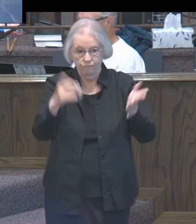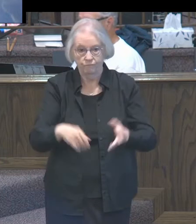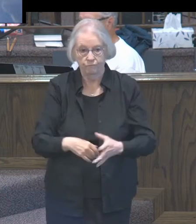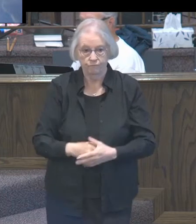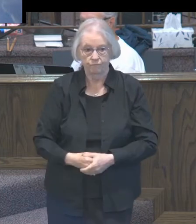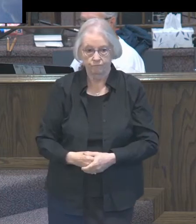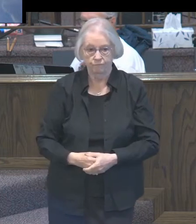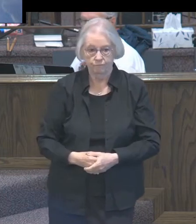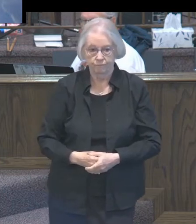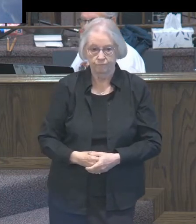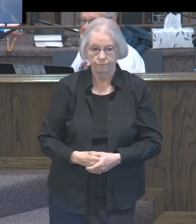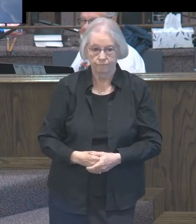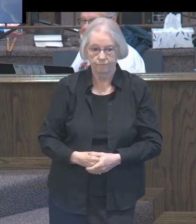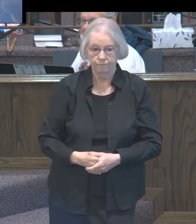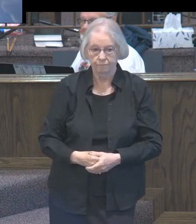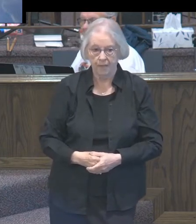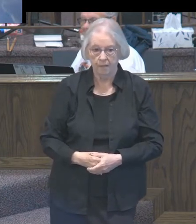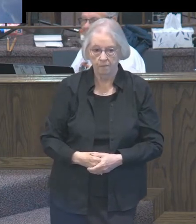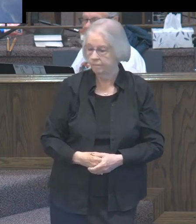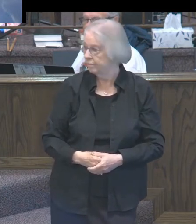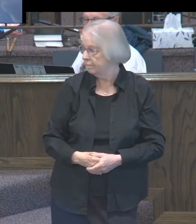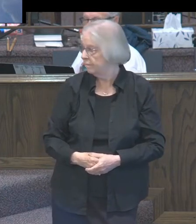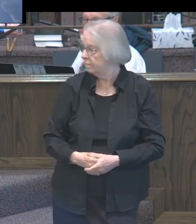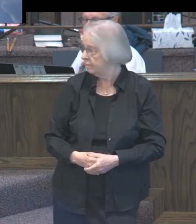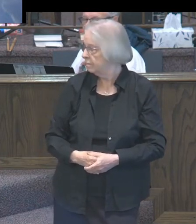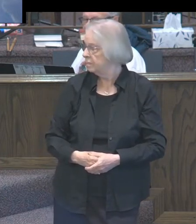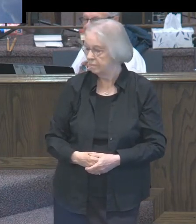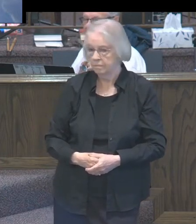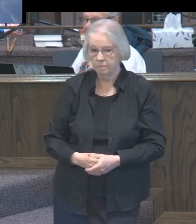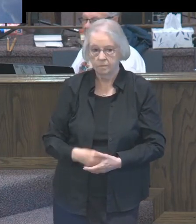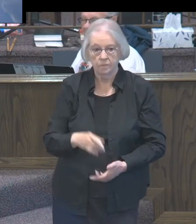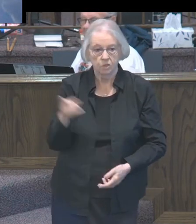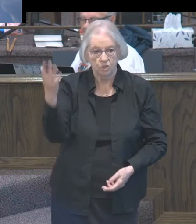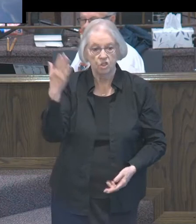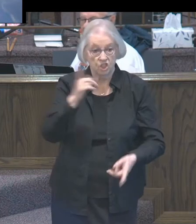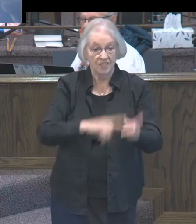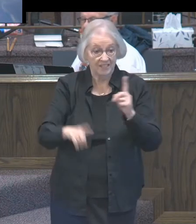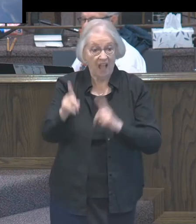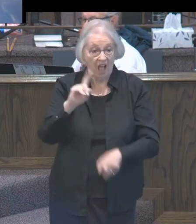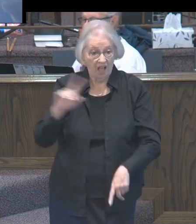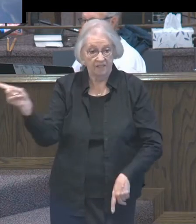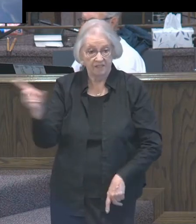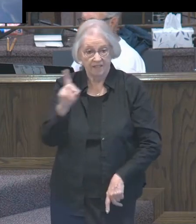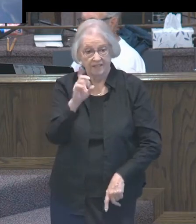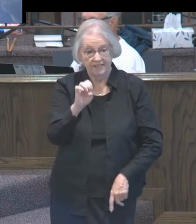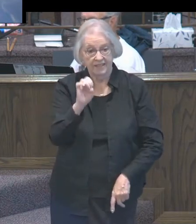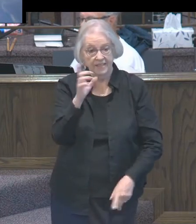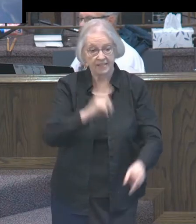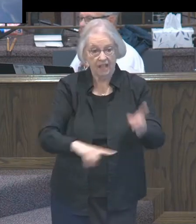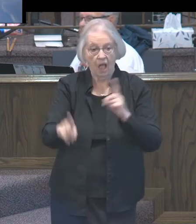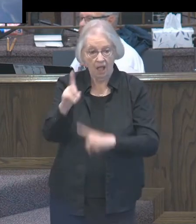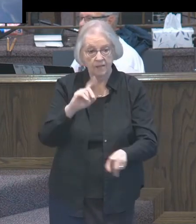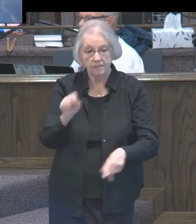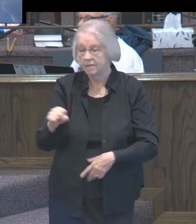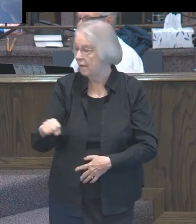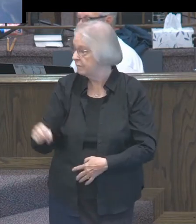and for our others. And then I'm going to ask you to take these cards off of this. These are all for you, and there's probably some more